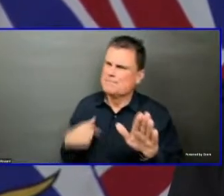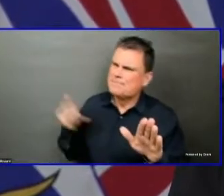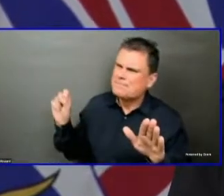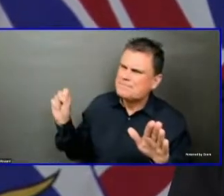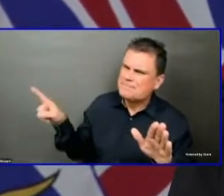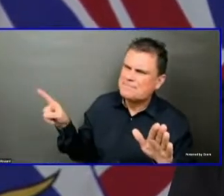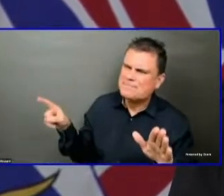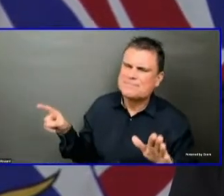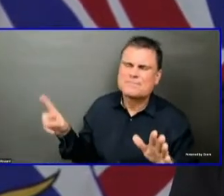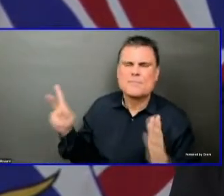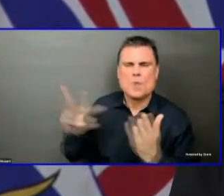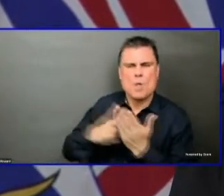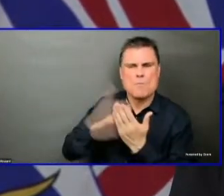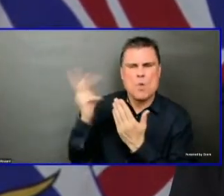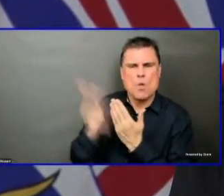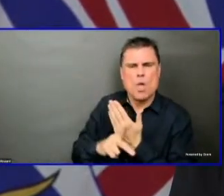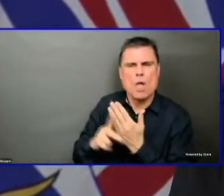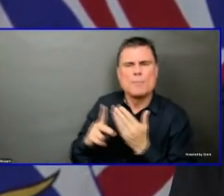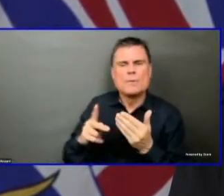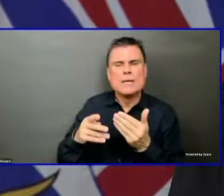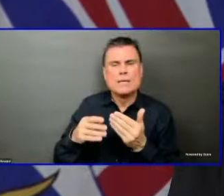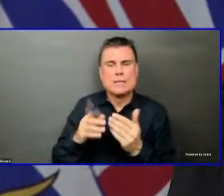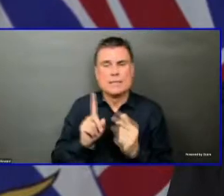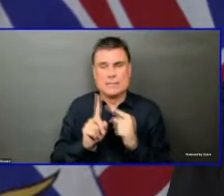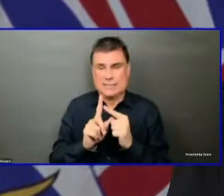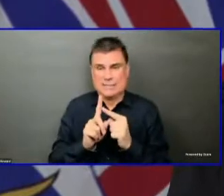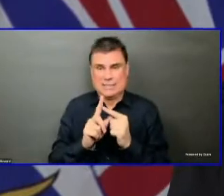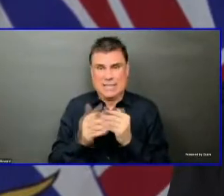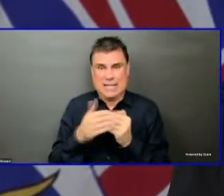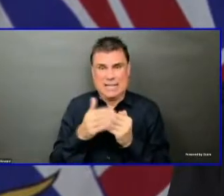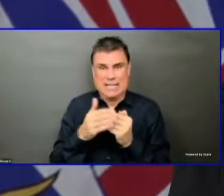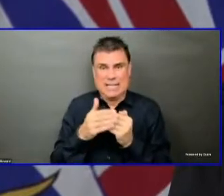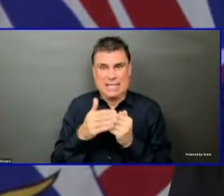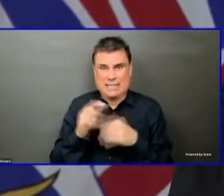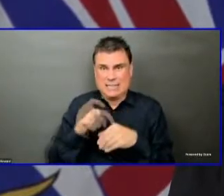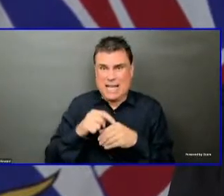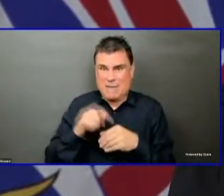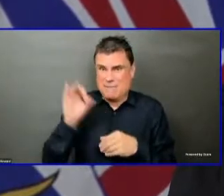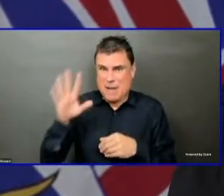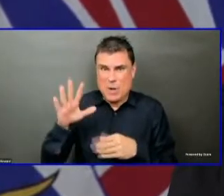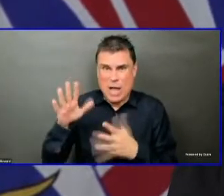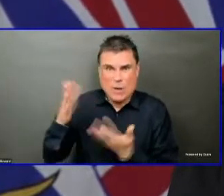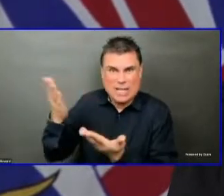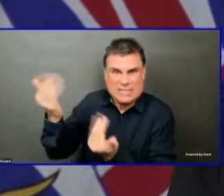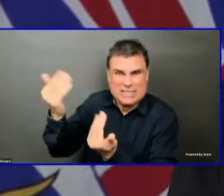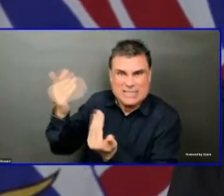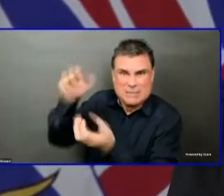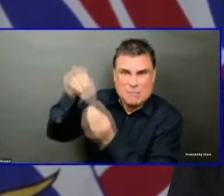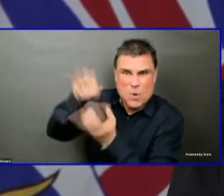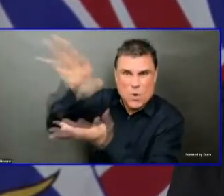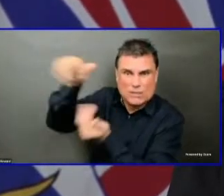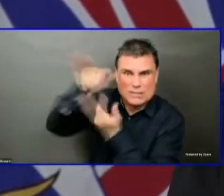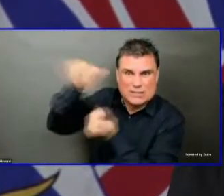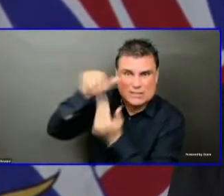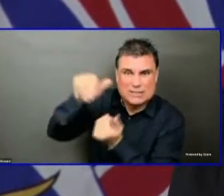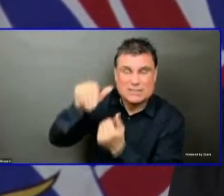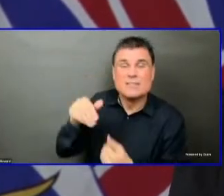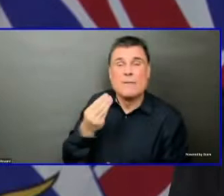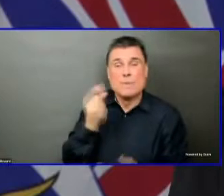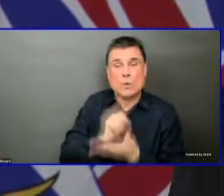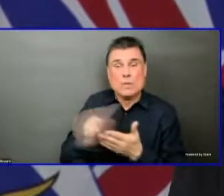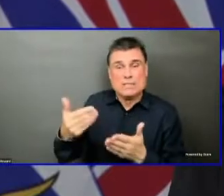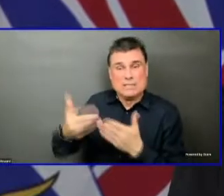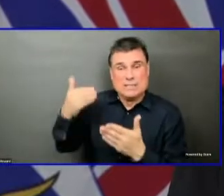track. Under the plan that had been rolled out a couple of weeks ago, there was the expectation that, for example, seniors in the community would be